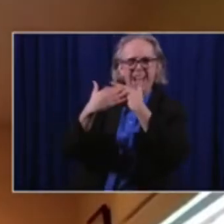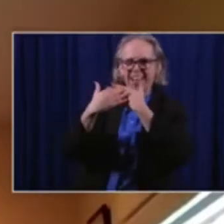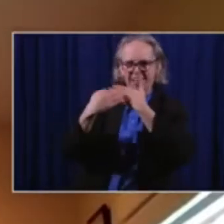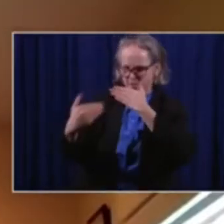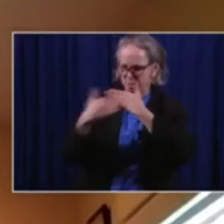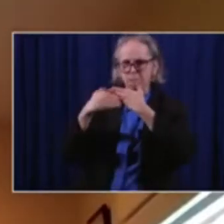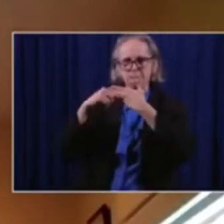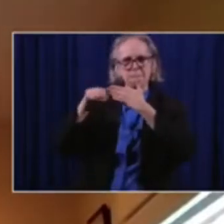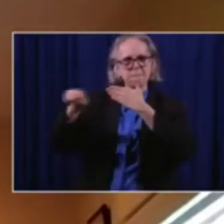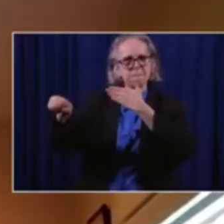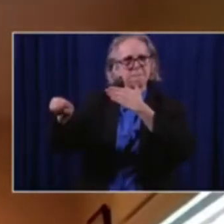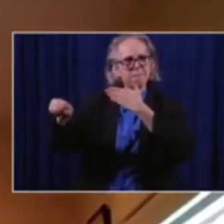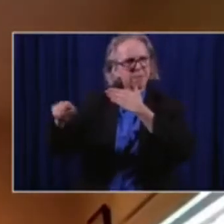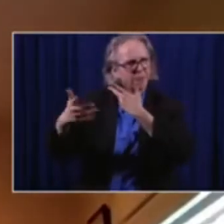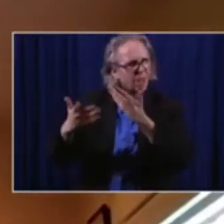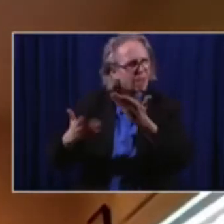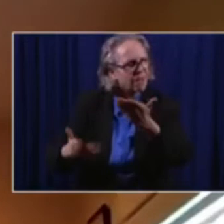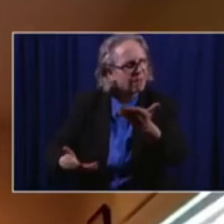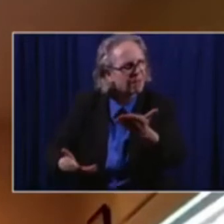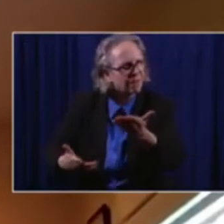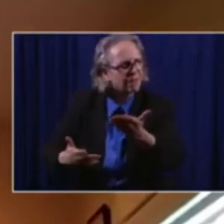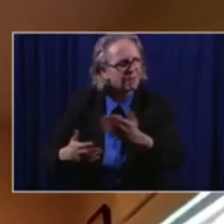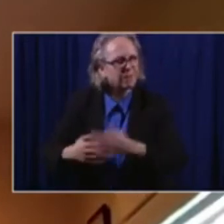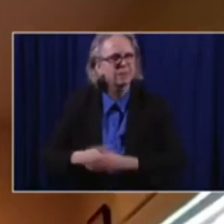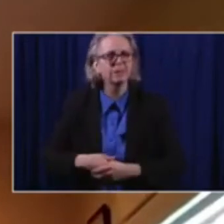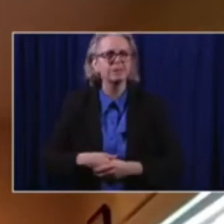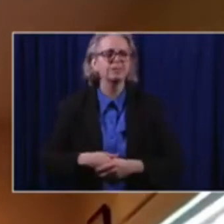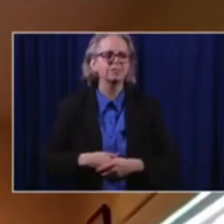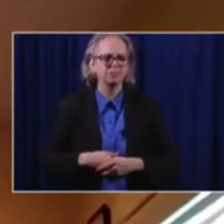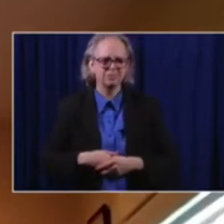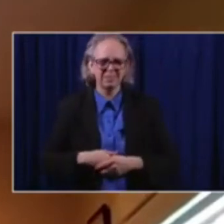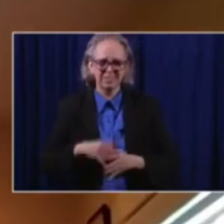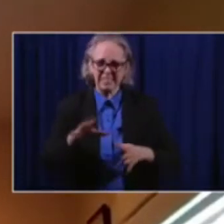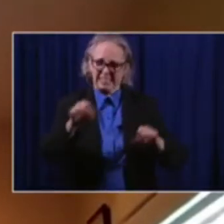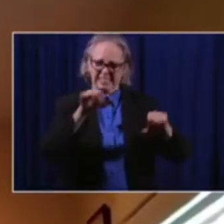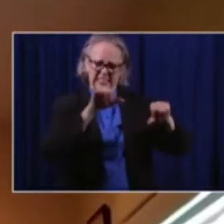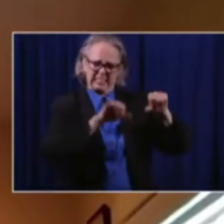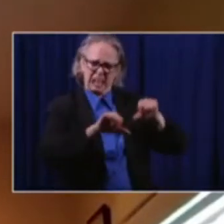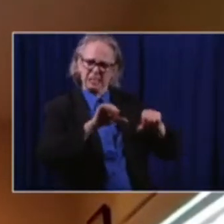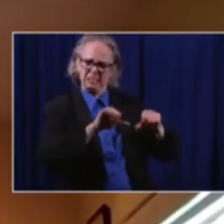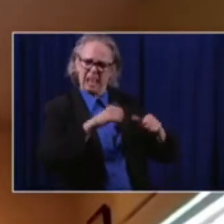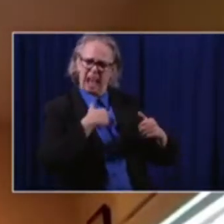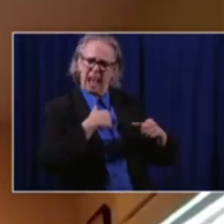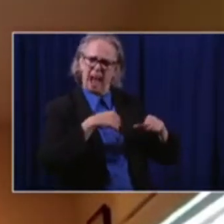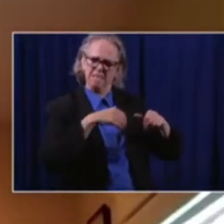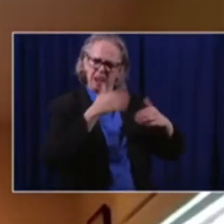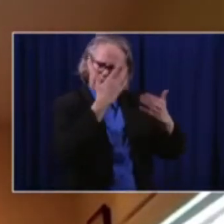And there's now scientific evidence that if you're wearing a mask